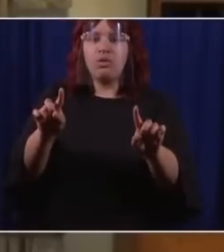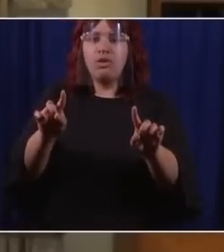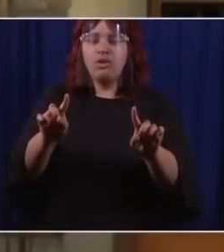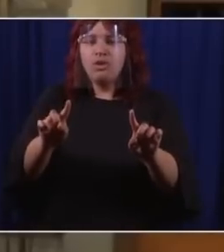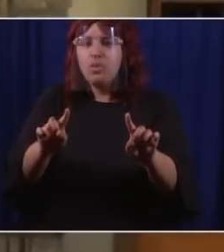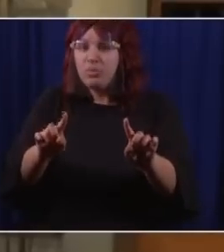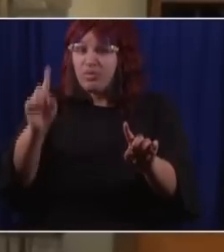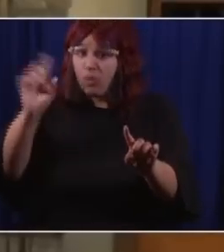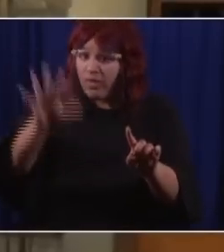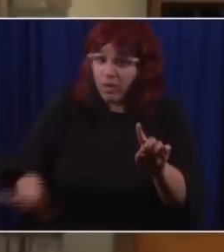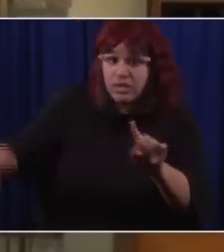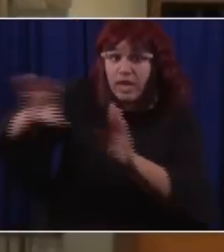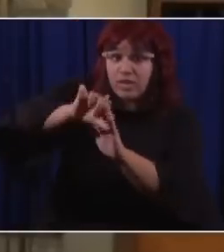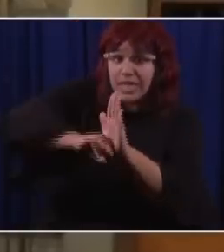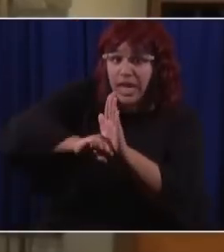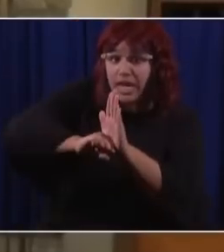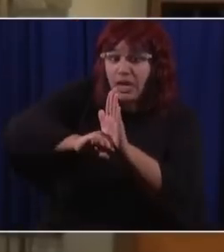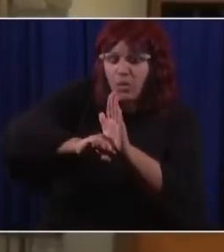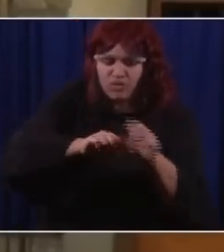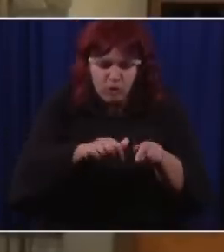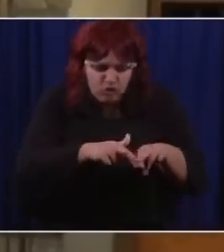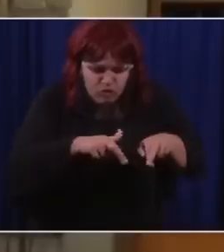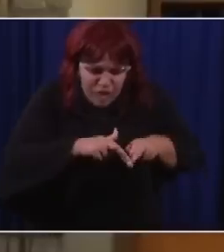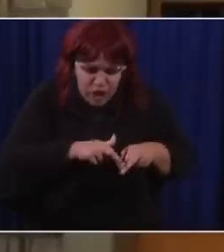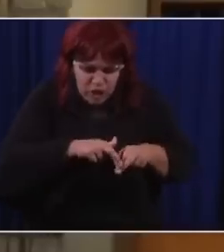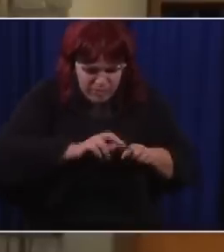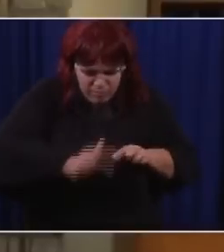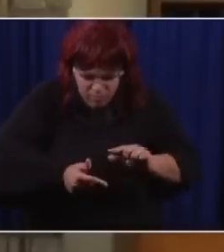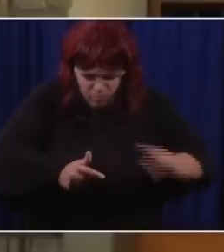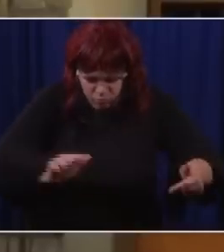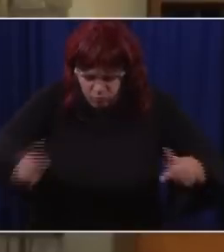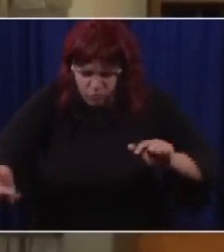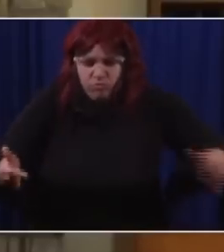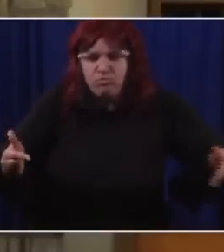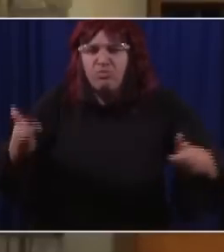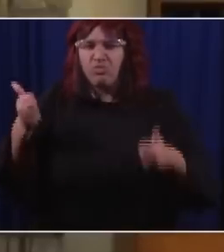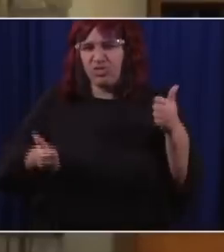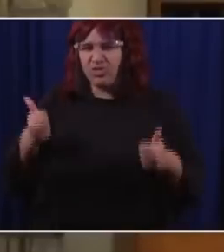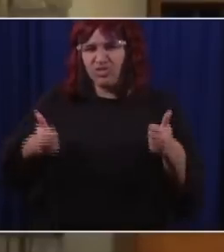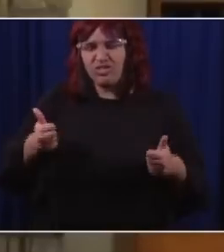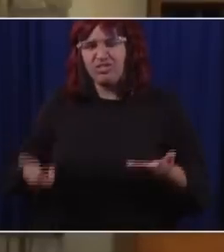Well, John, I don't really know. We've tried to do everything